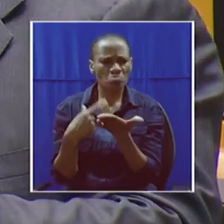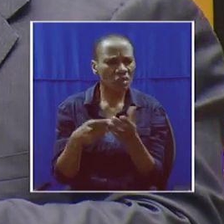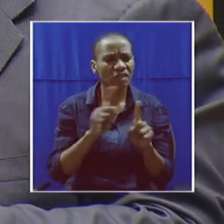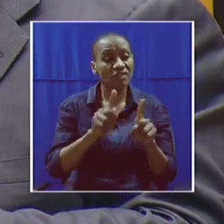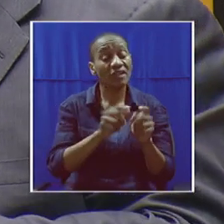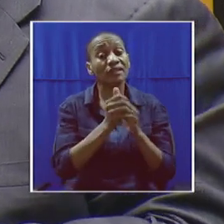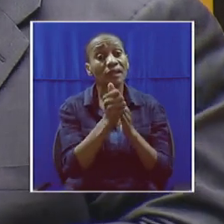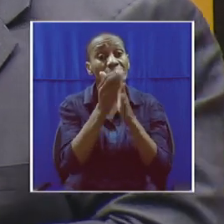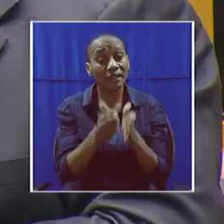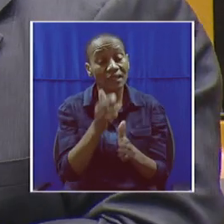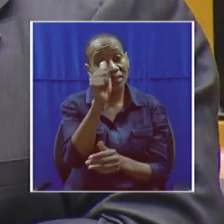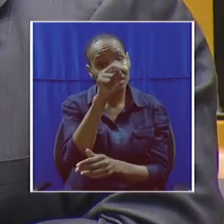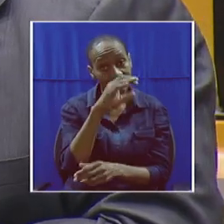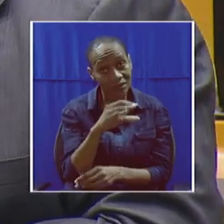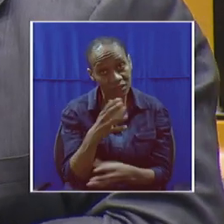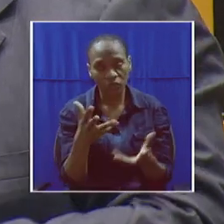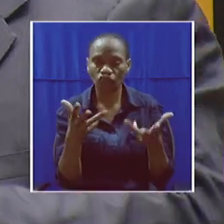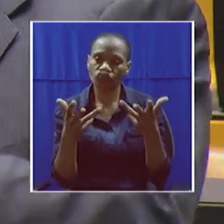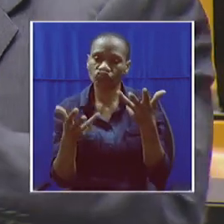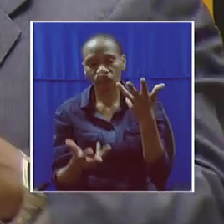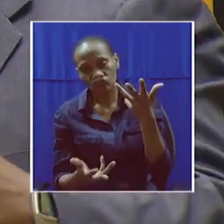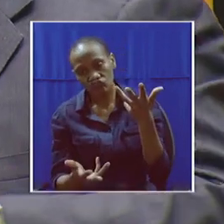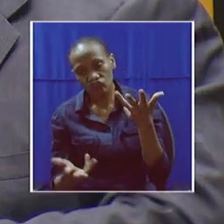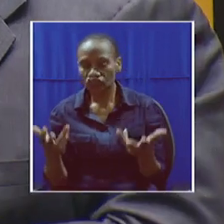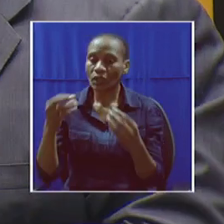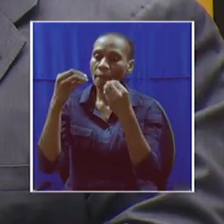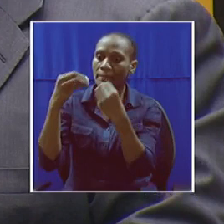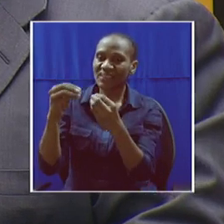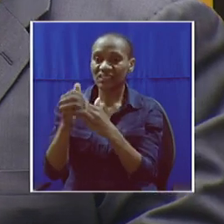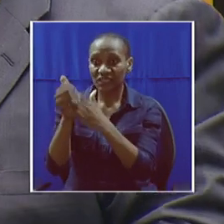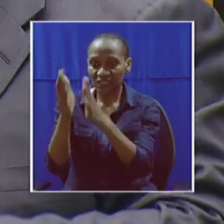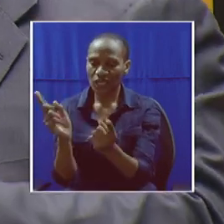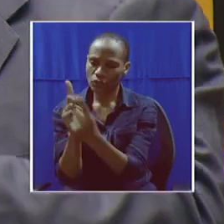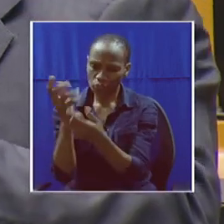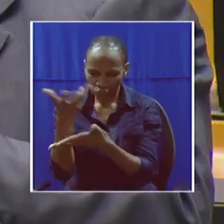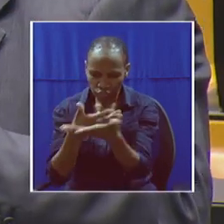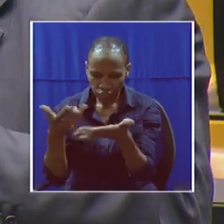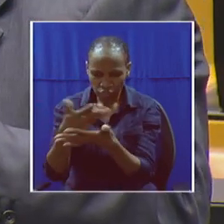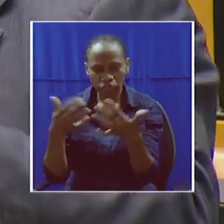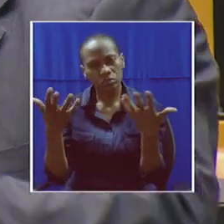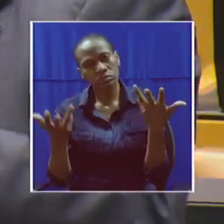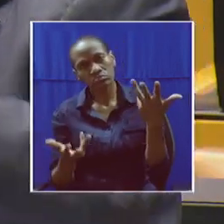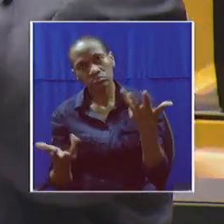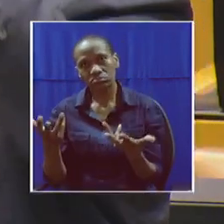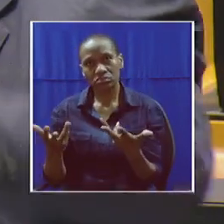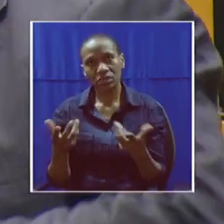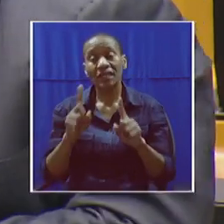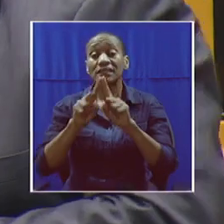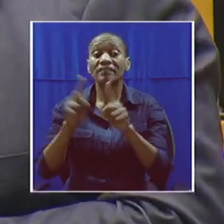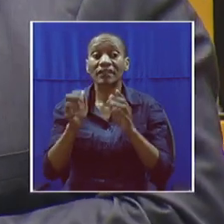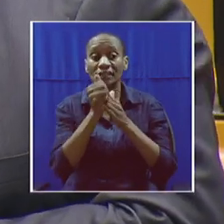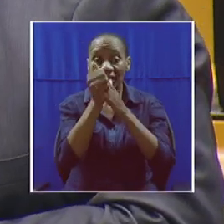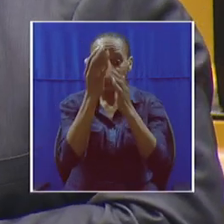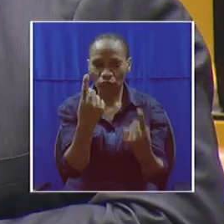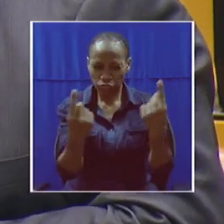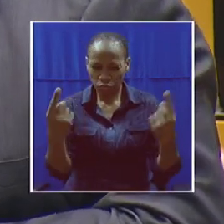thec the business leadership and all other